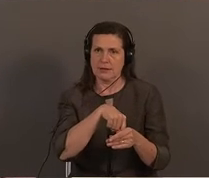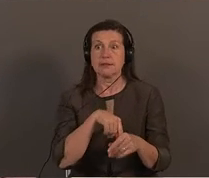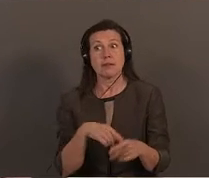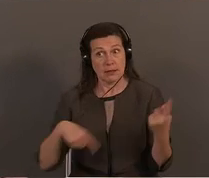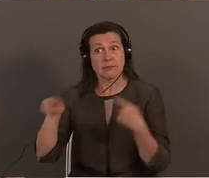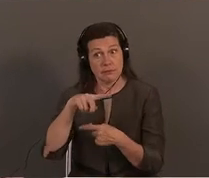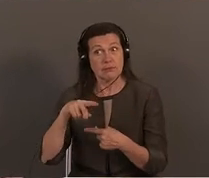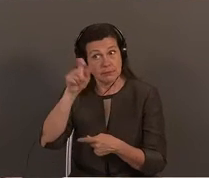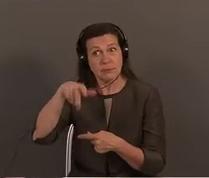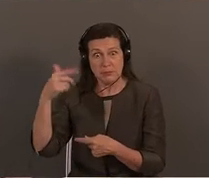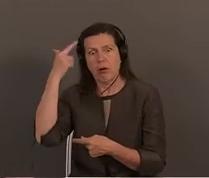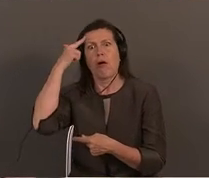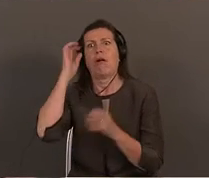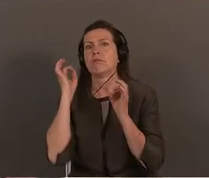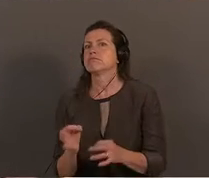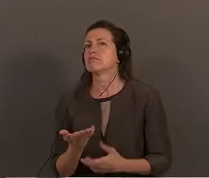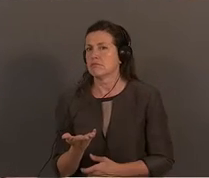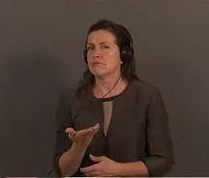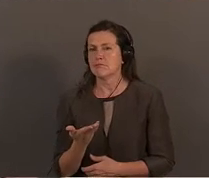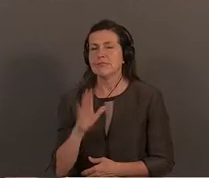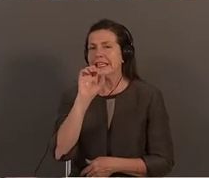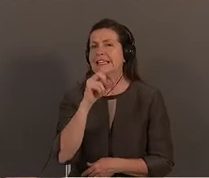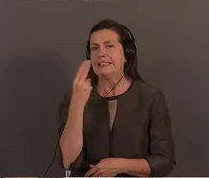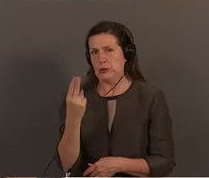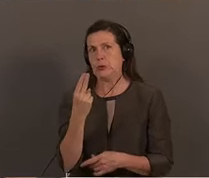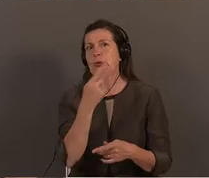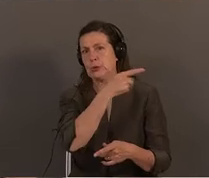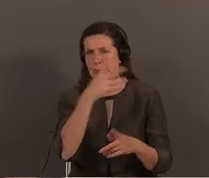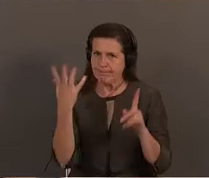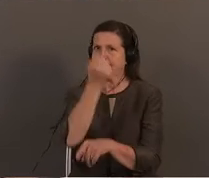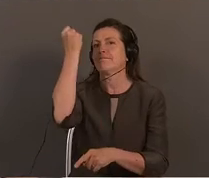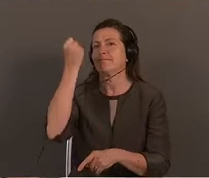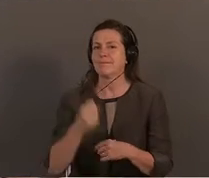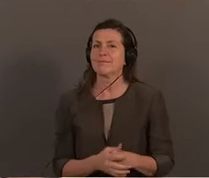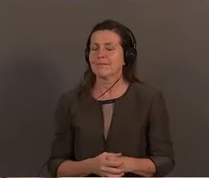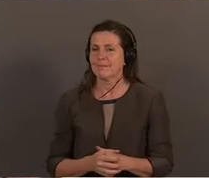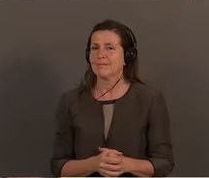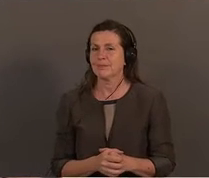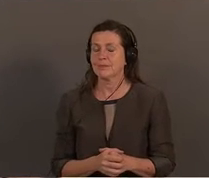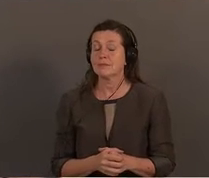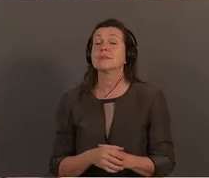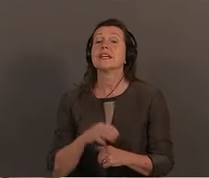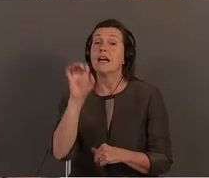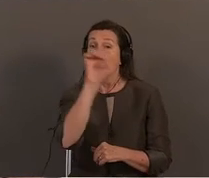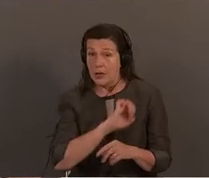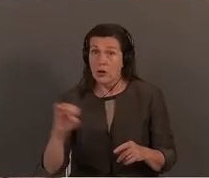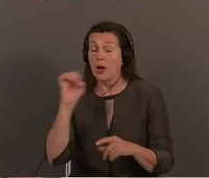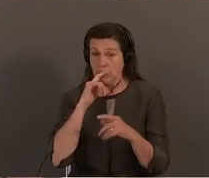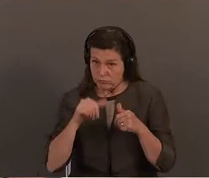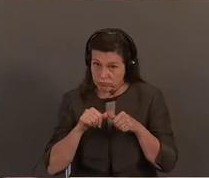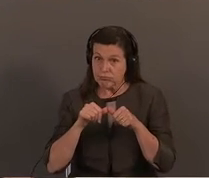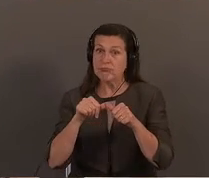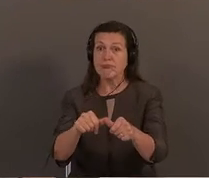that the European Union did it. And the European will continue to do, but of course there are